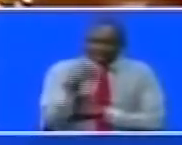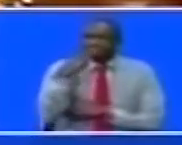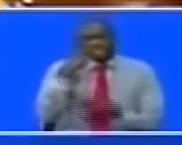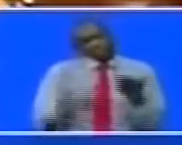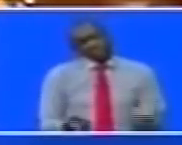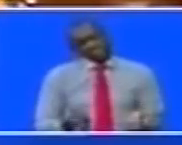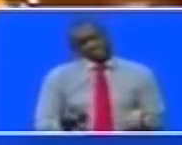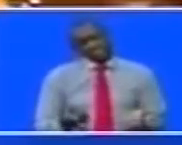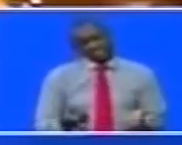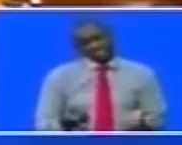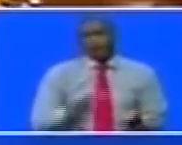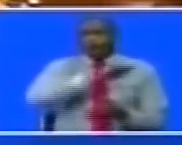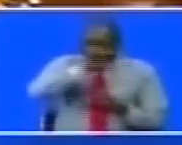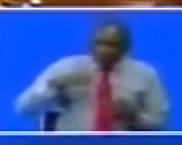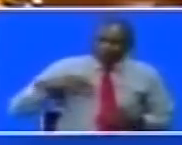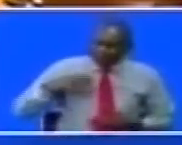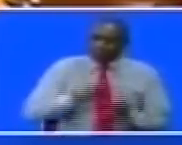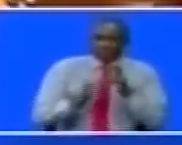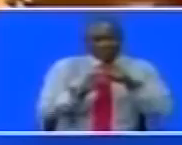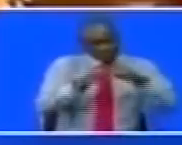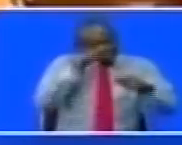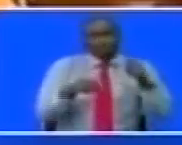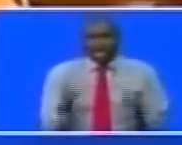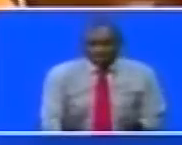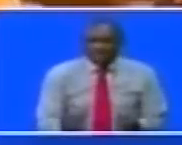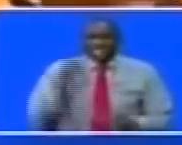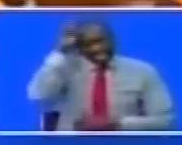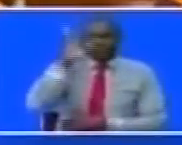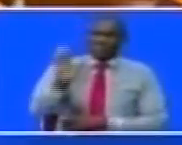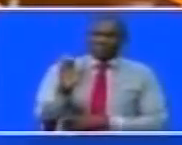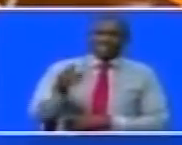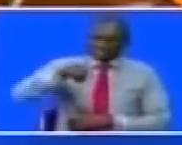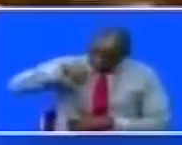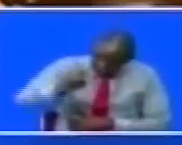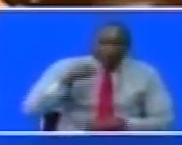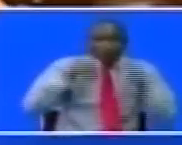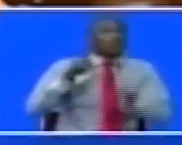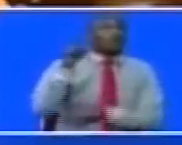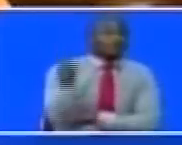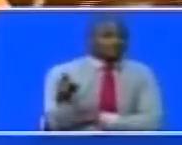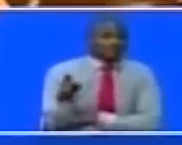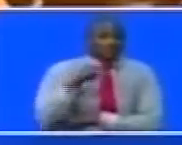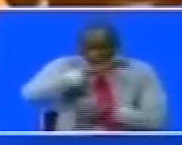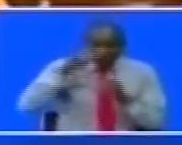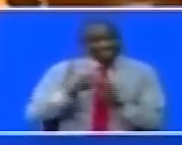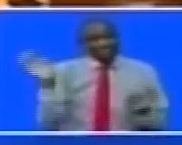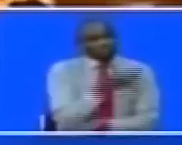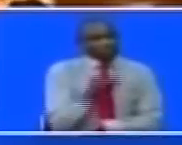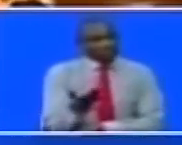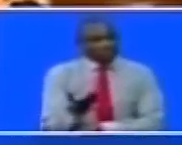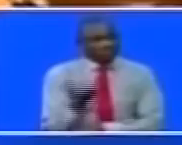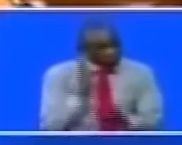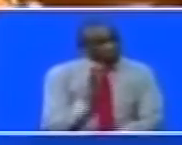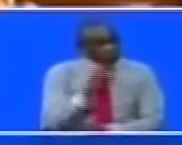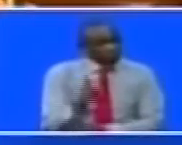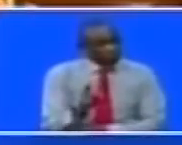us that all those uncircumcised people in Kiambu County who voted for him should vacate? Yeah.